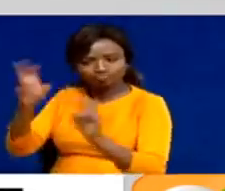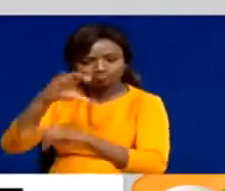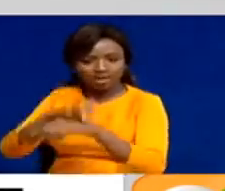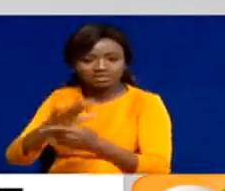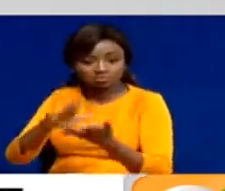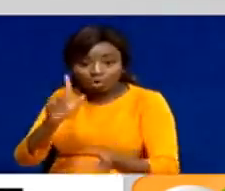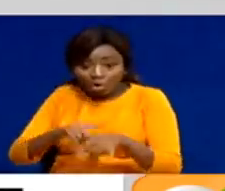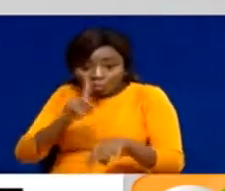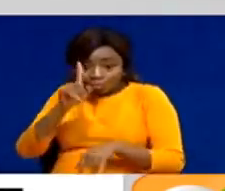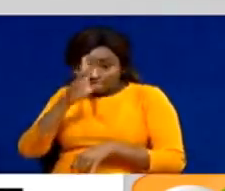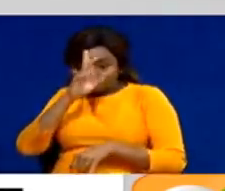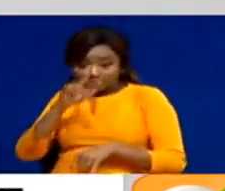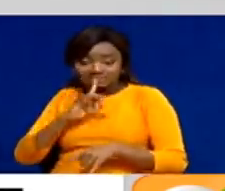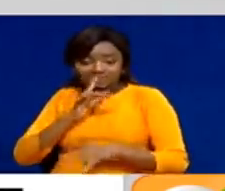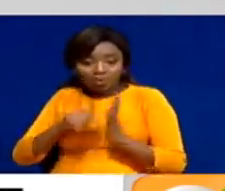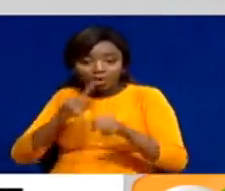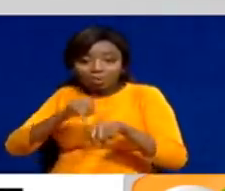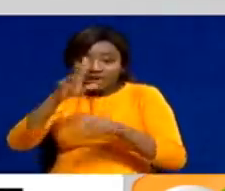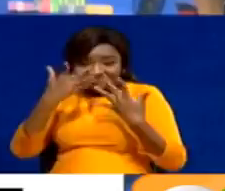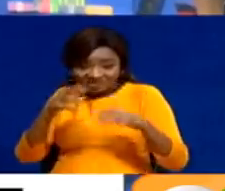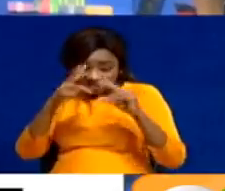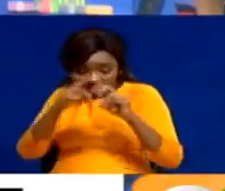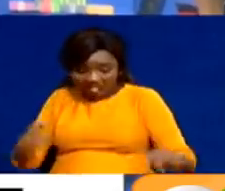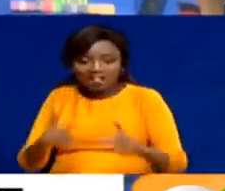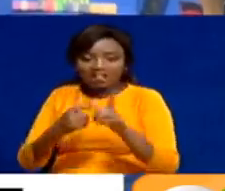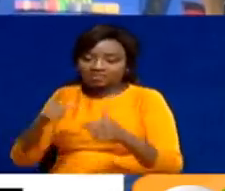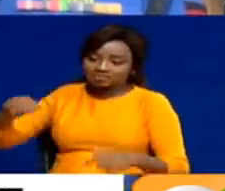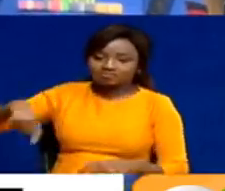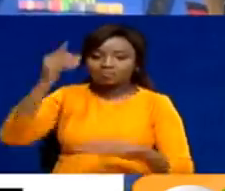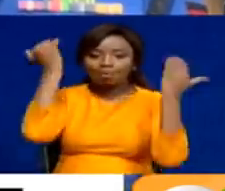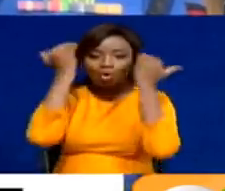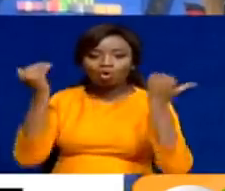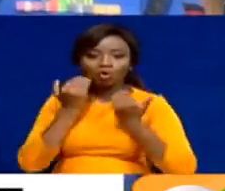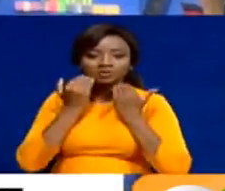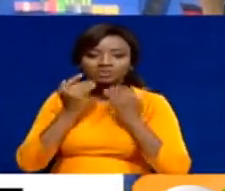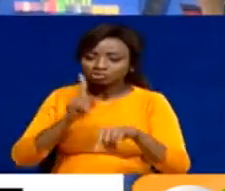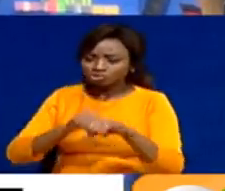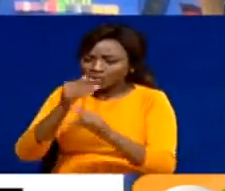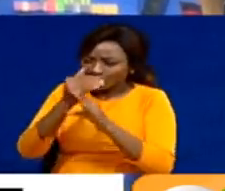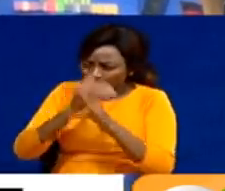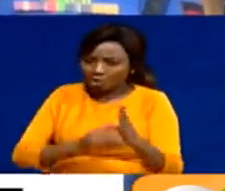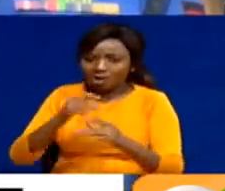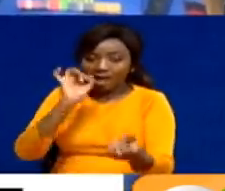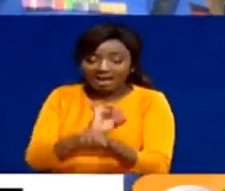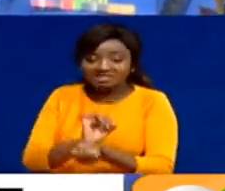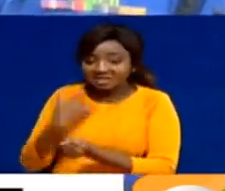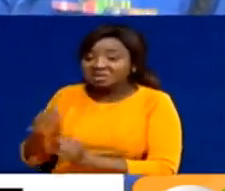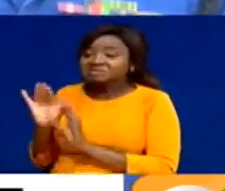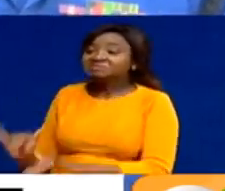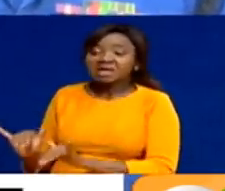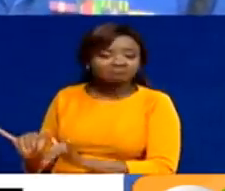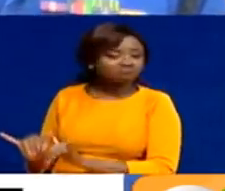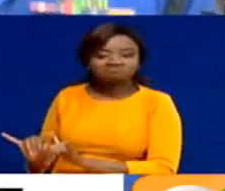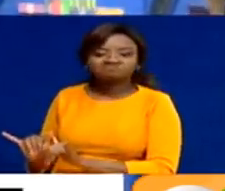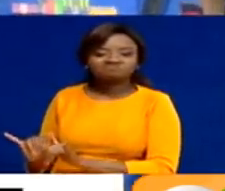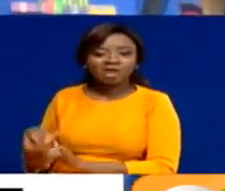once investigations are complete, they will press charges. Immediately they are arrested. We don't stay with them any